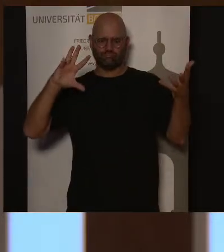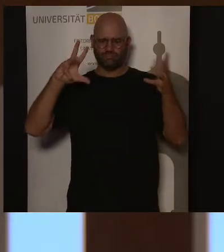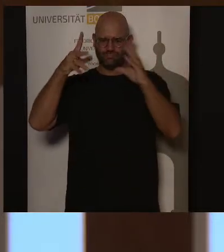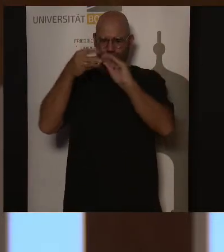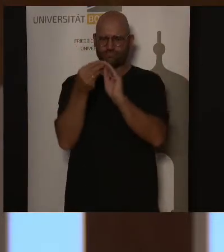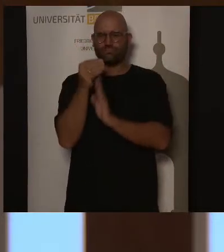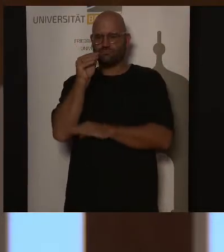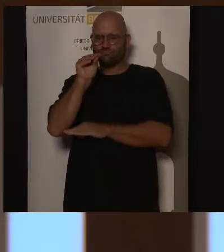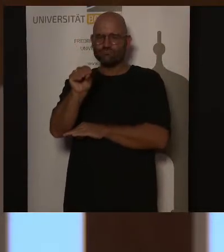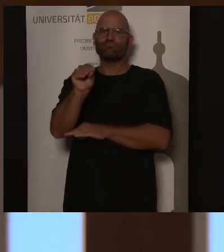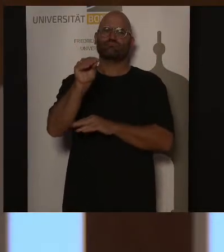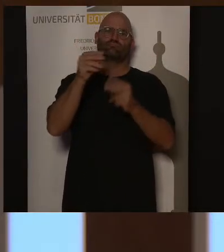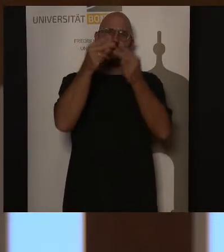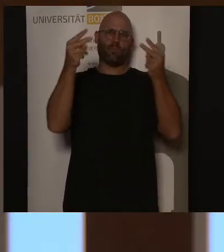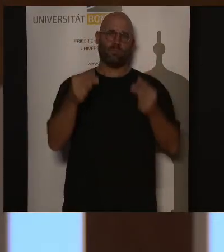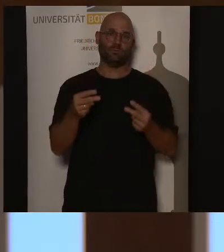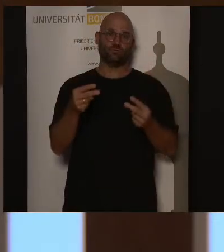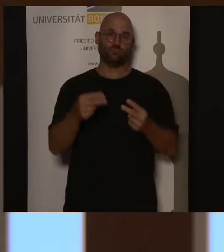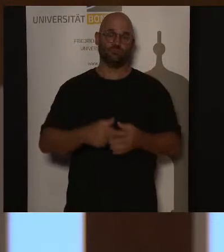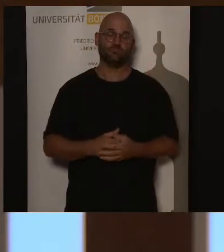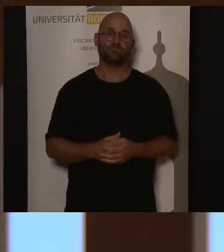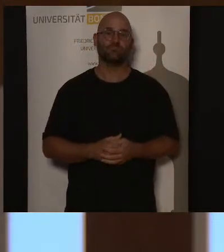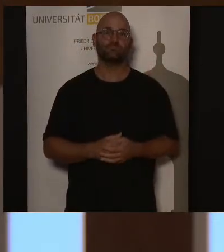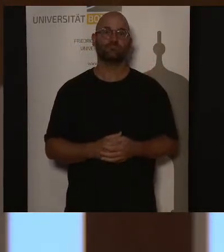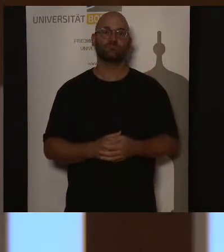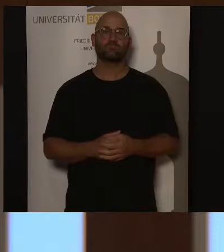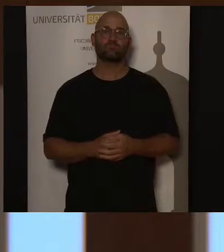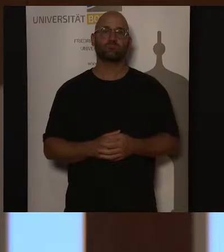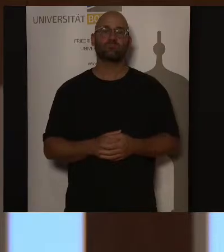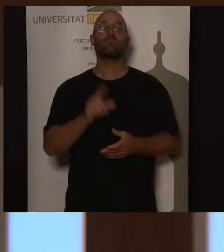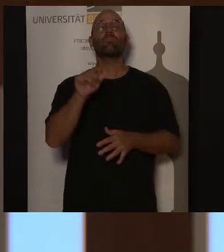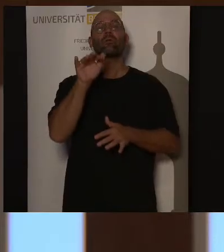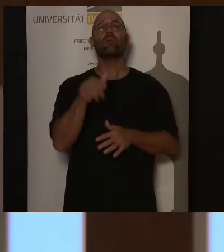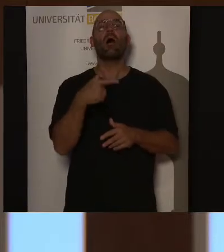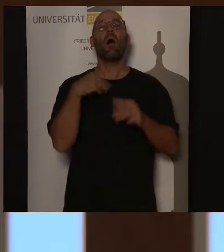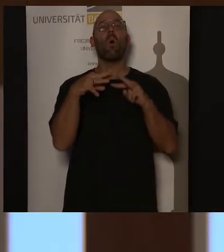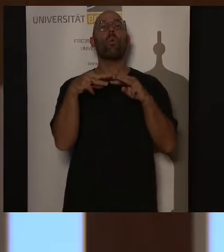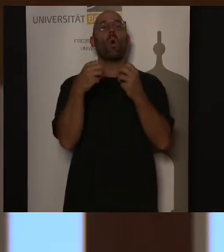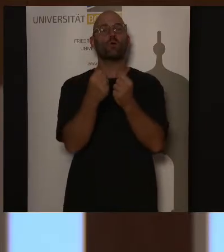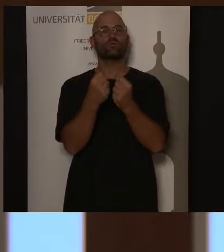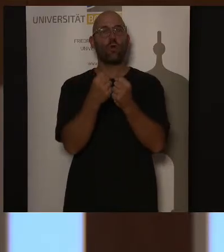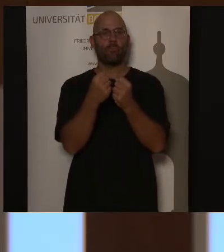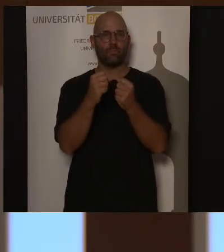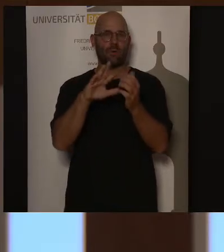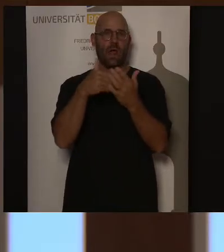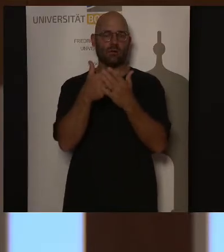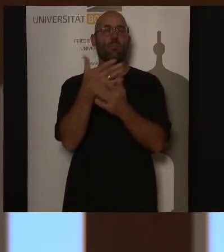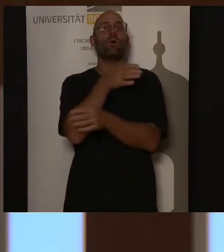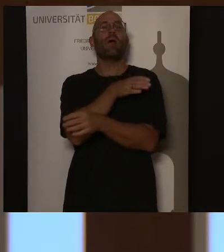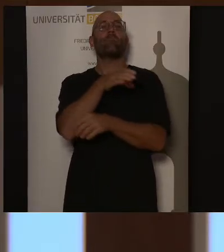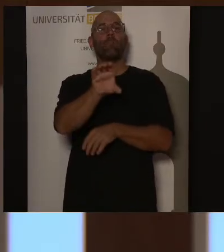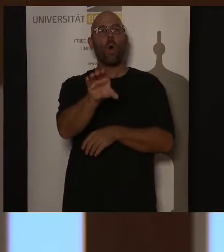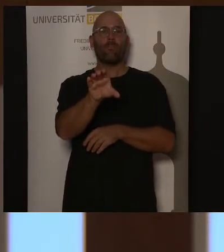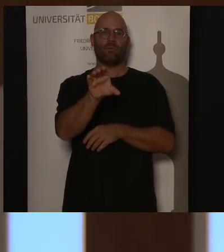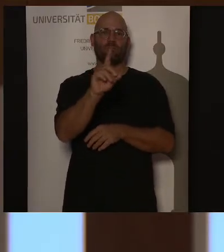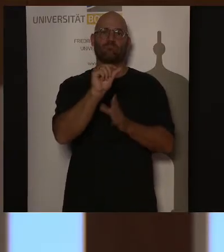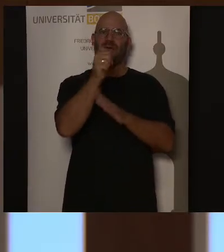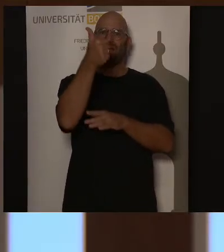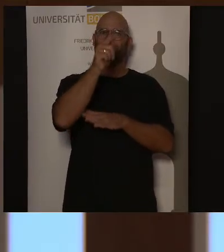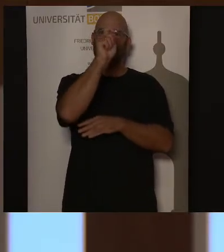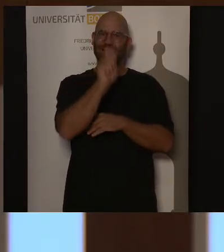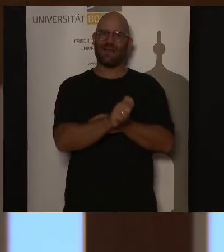get support. We've also got a website where you can get information. We also offer workshops